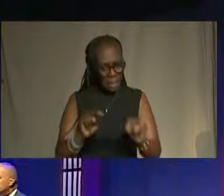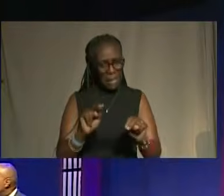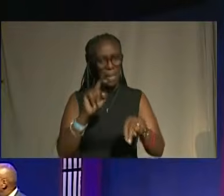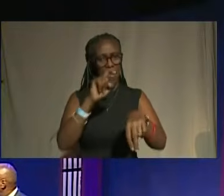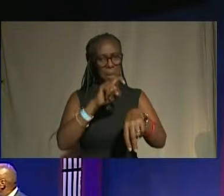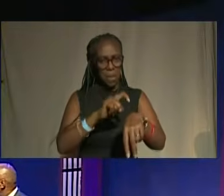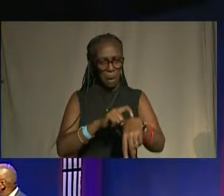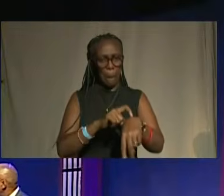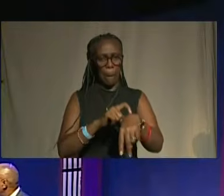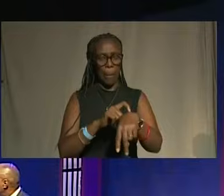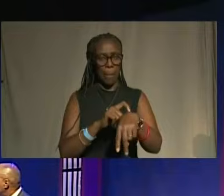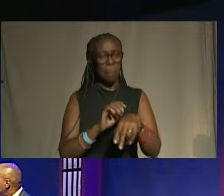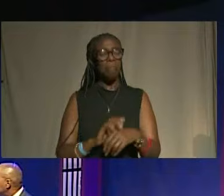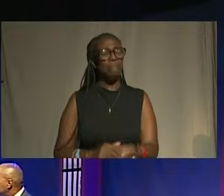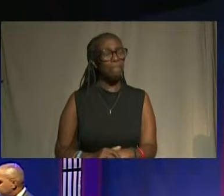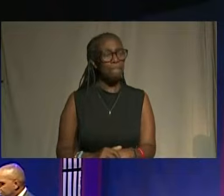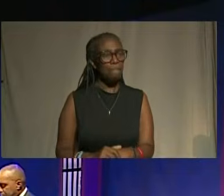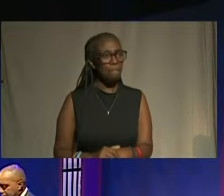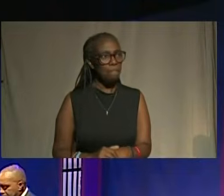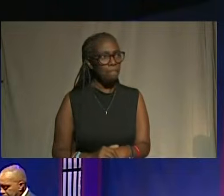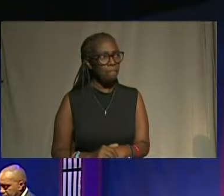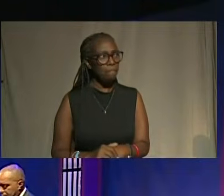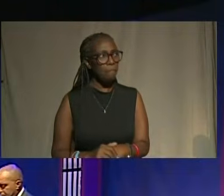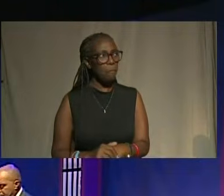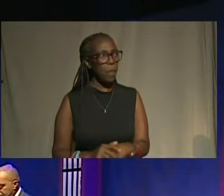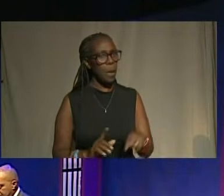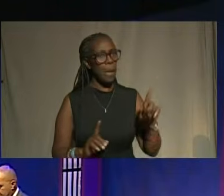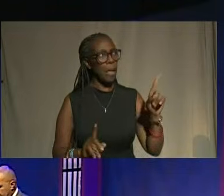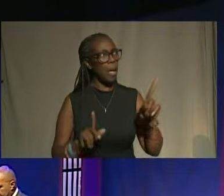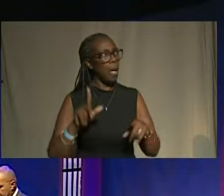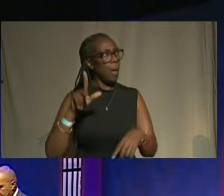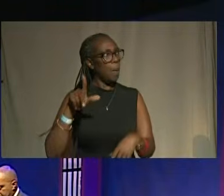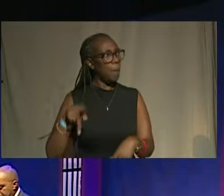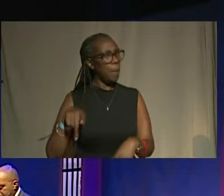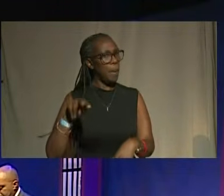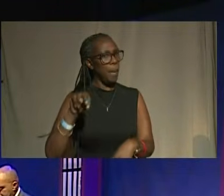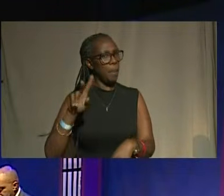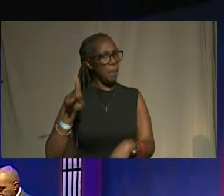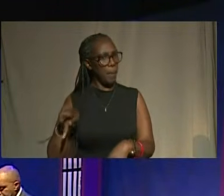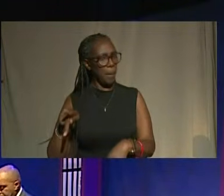out. Jamaica's debt burden, Jamaica's tax burden at